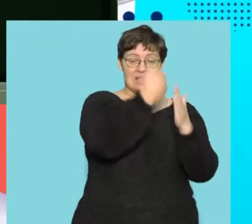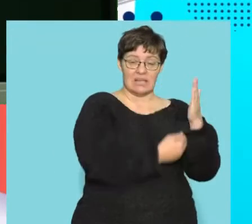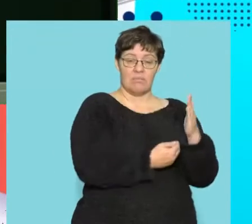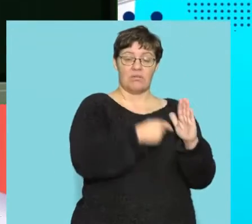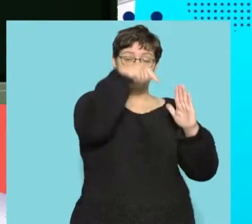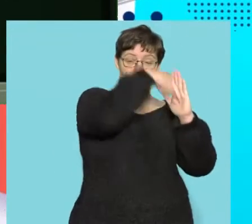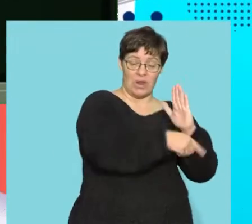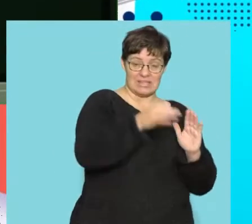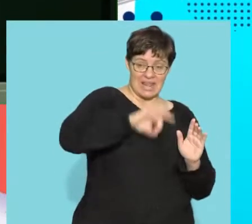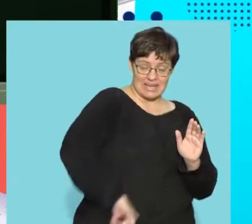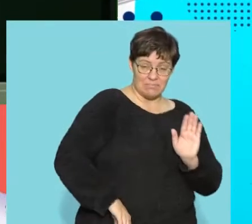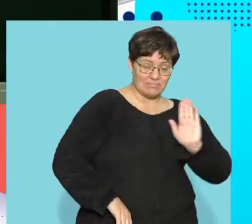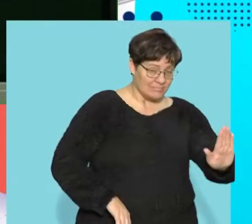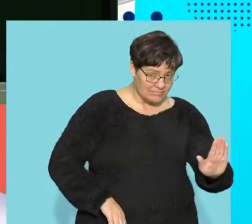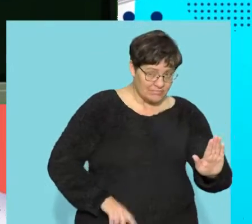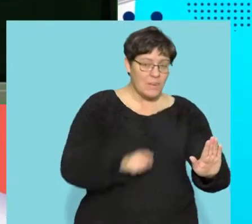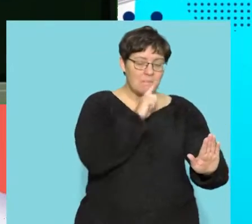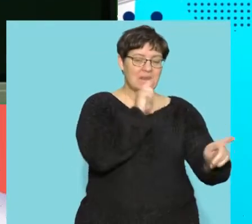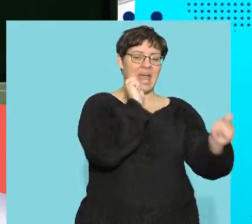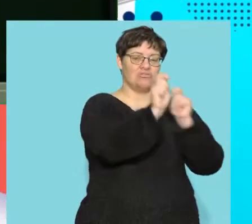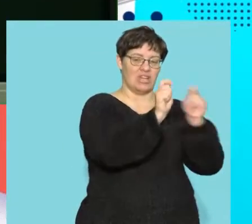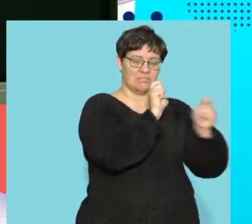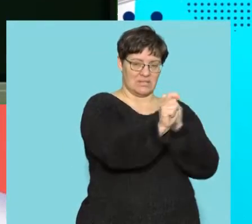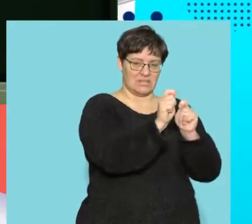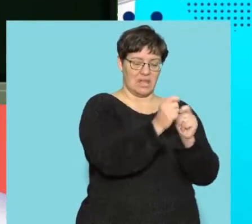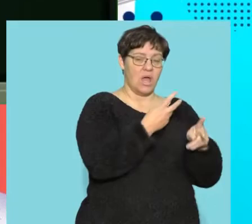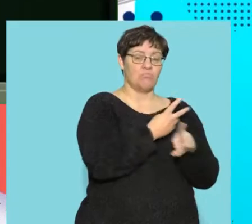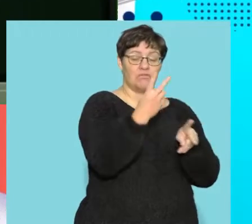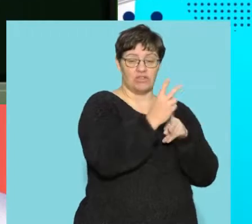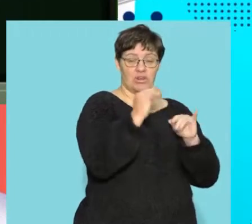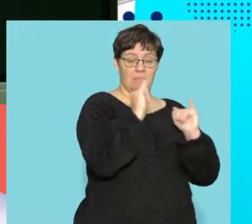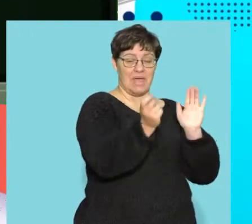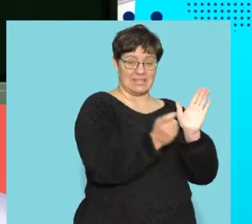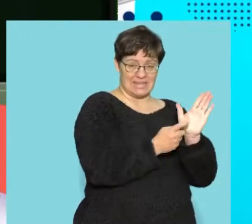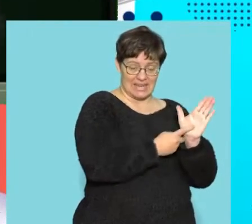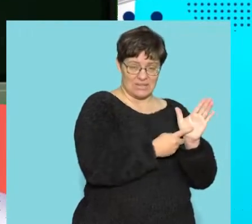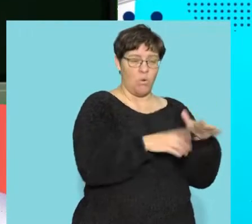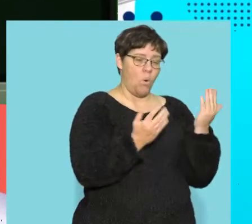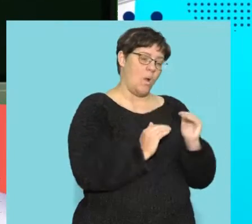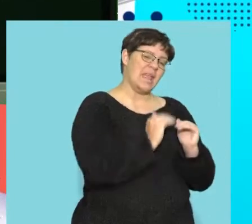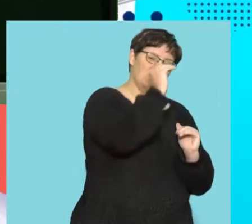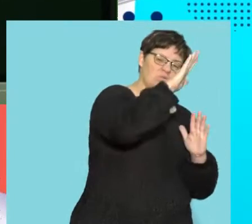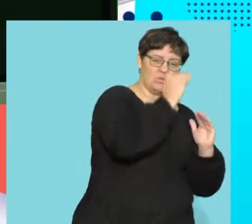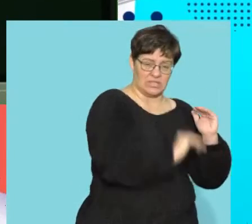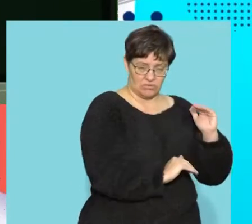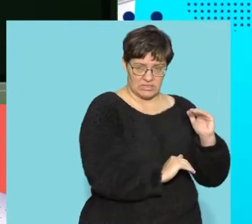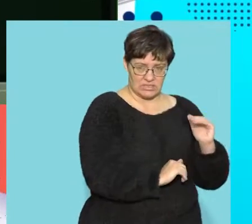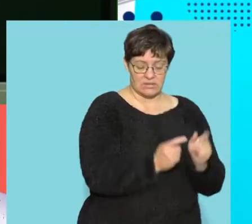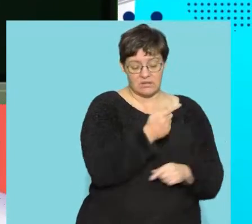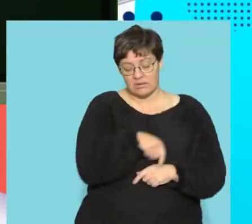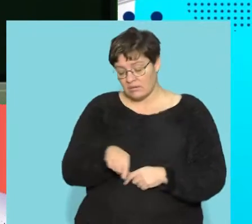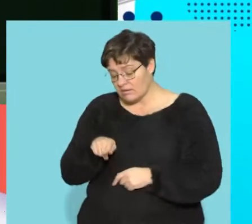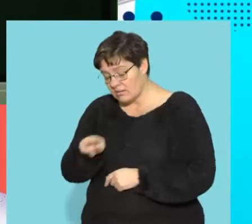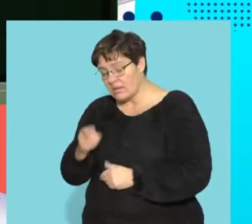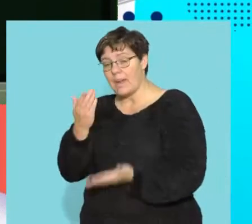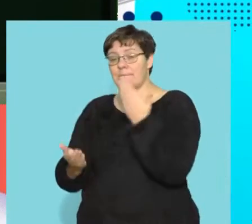comprehensive income. What will go in there? The adjustment of your provision for bad debts, either the increase or the decrease. And what